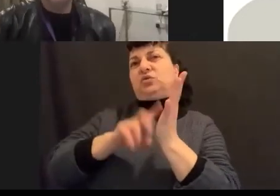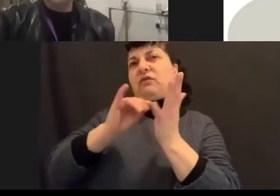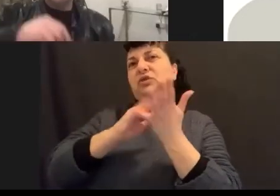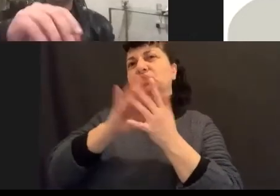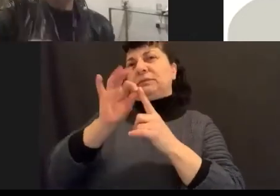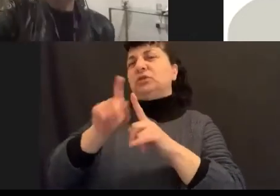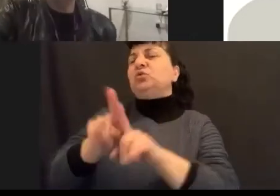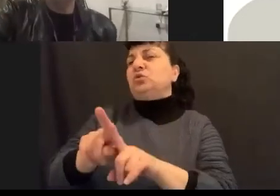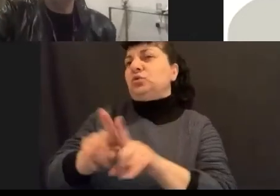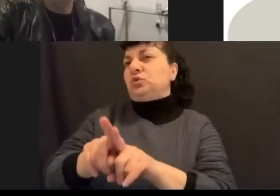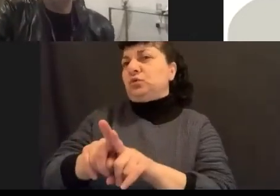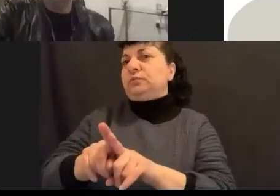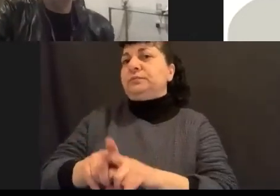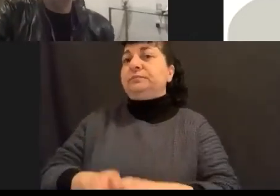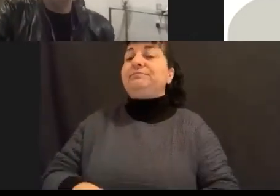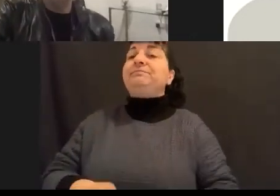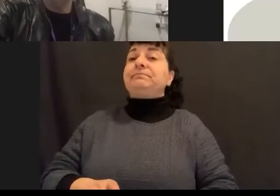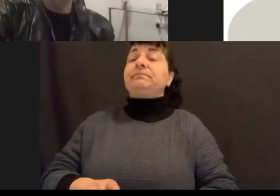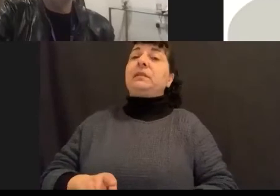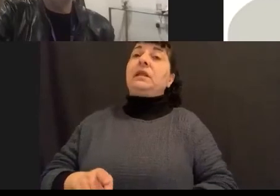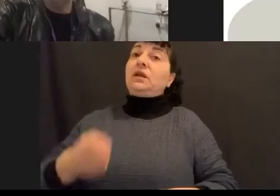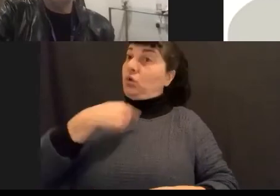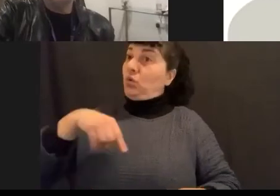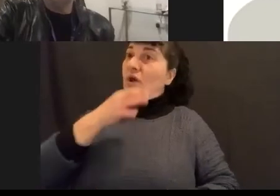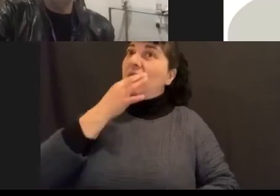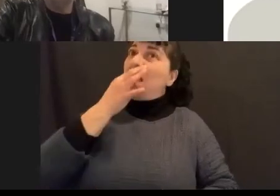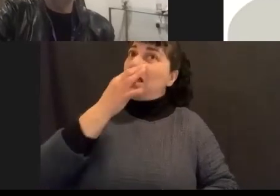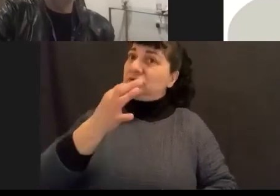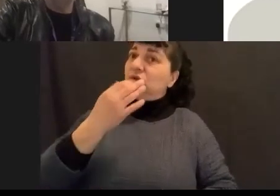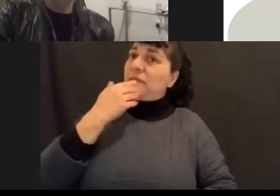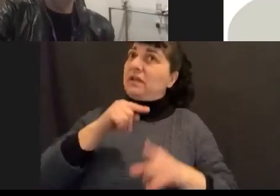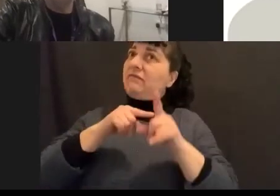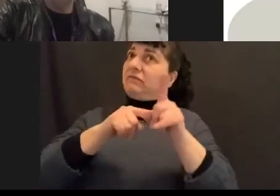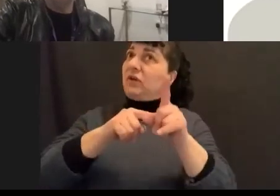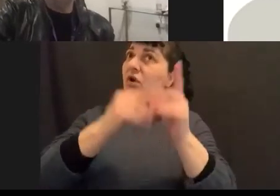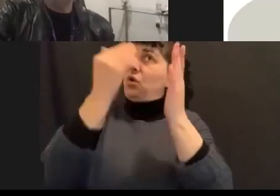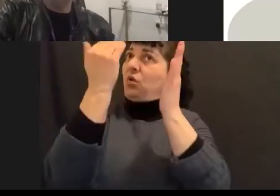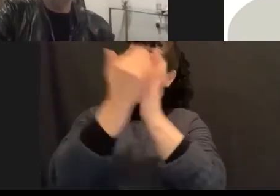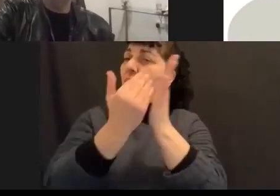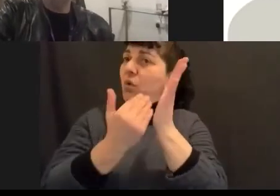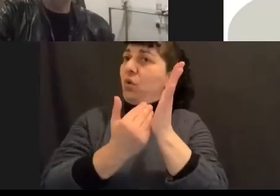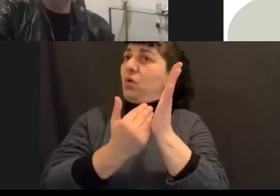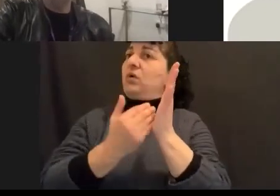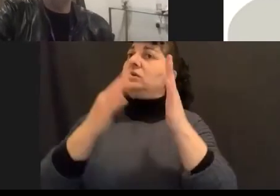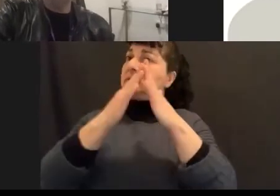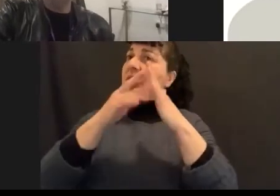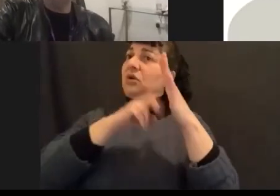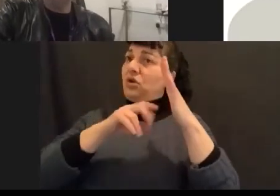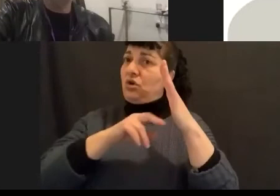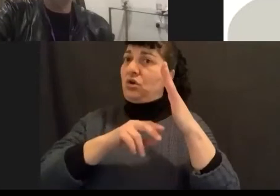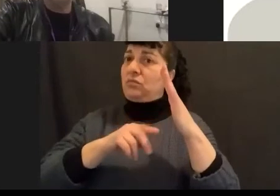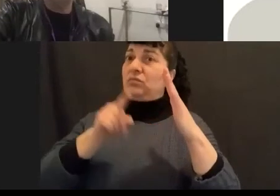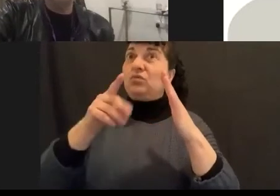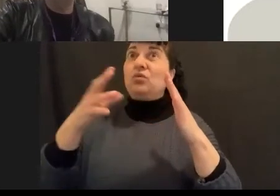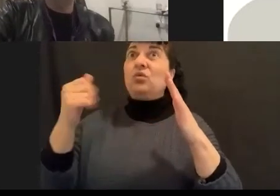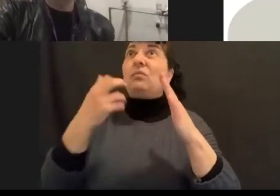lawfully asking you to quarantine, you don't starve. You don't have to. If you're running out of things,